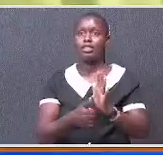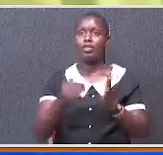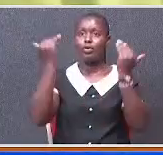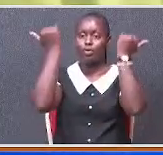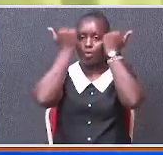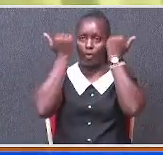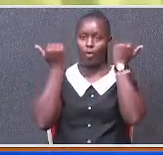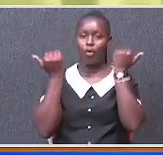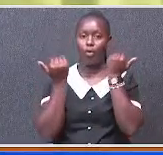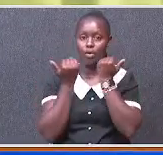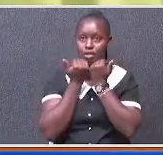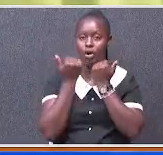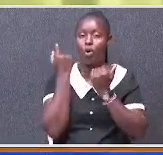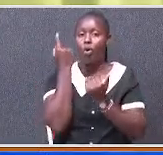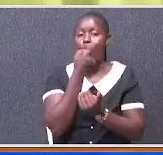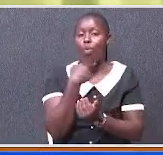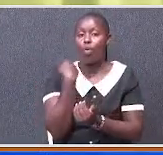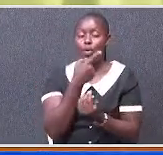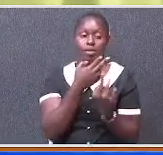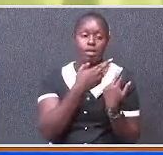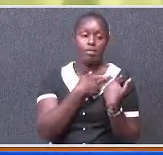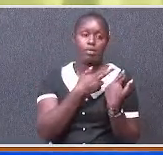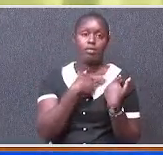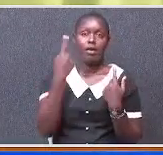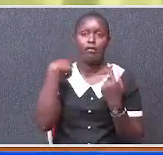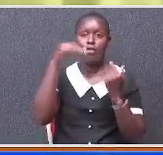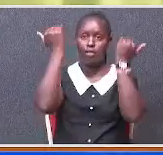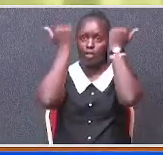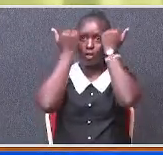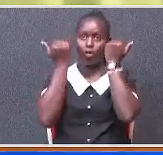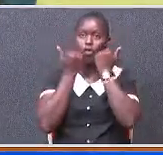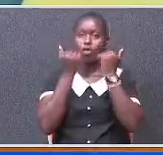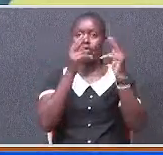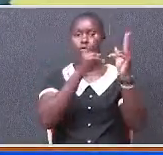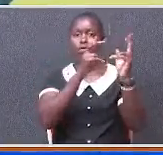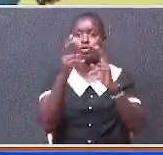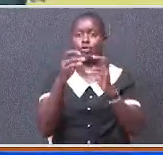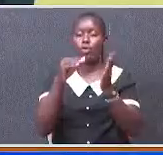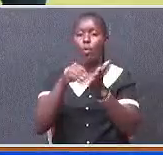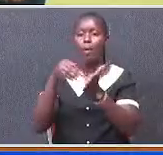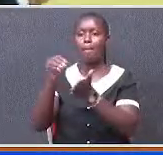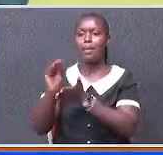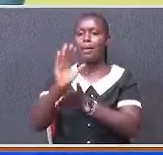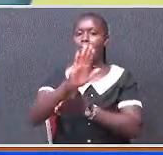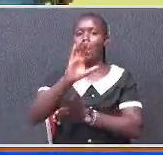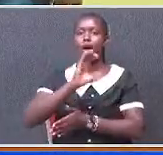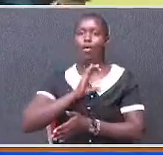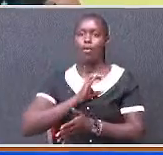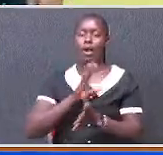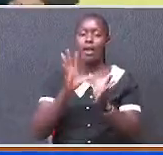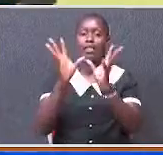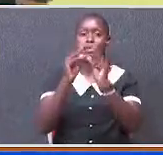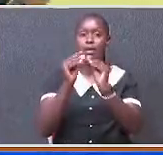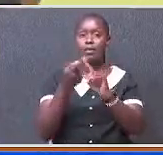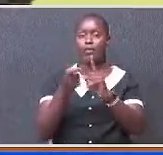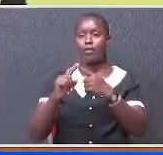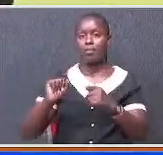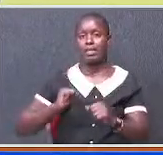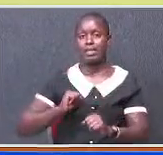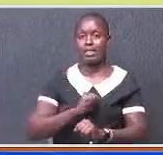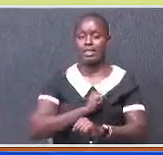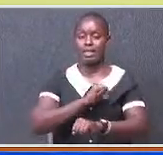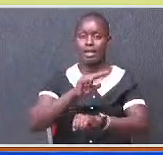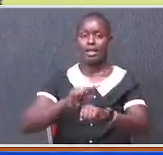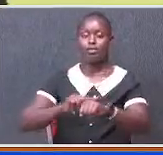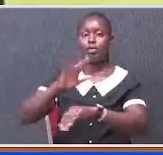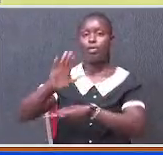whoever are responsible for the court matters, they will pay using their own money. The meeting with the leadership from the Senate and National Assembly